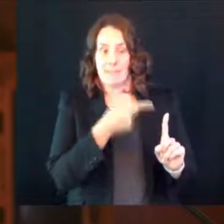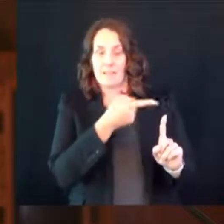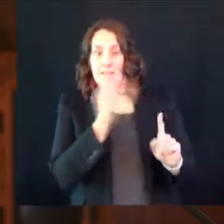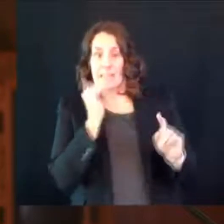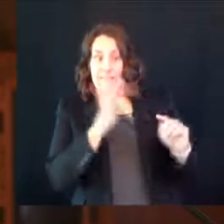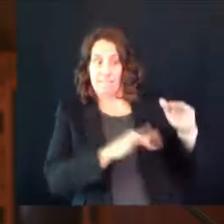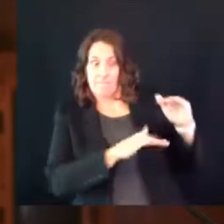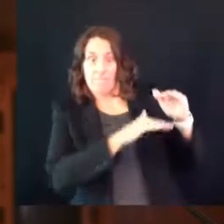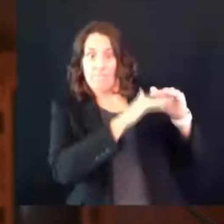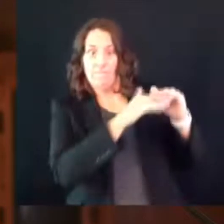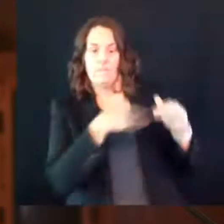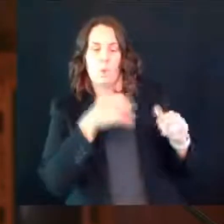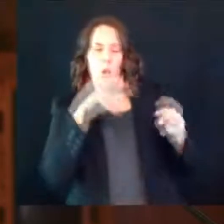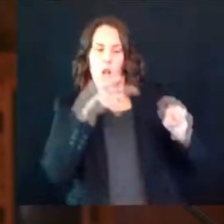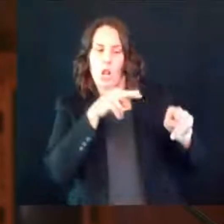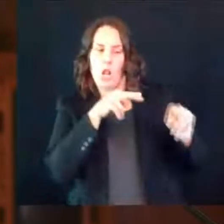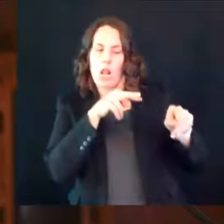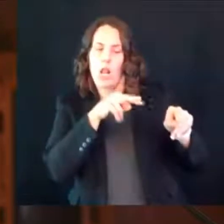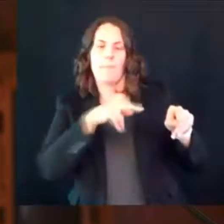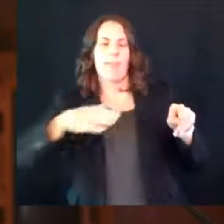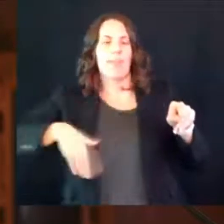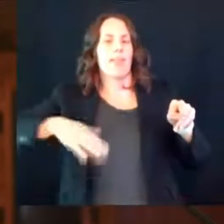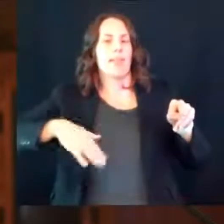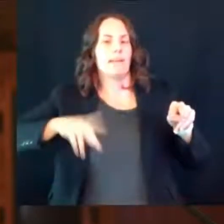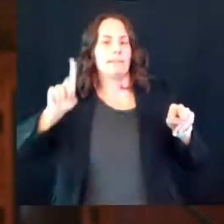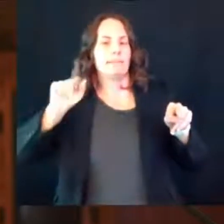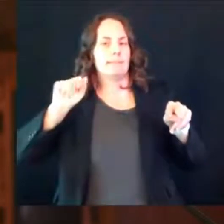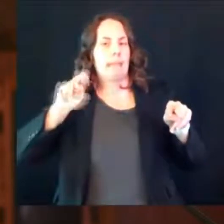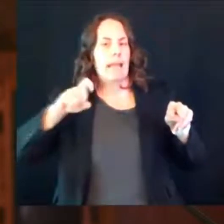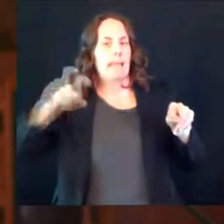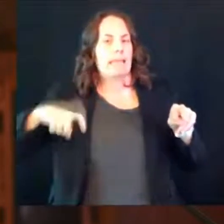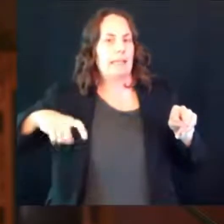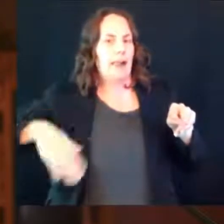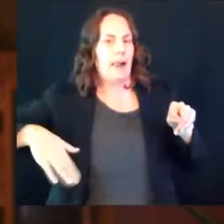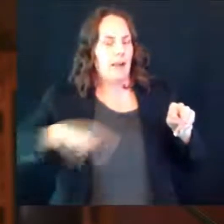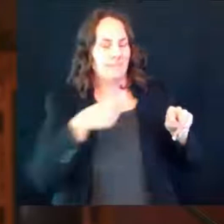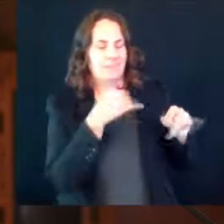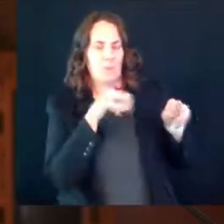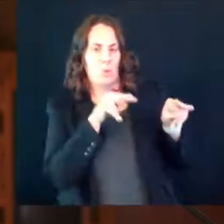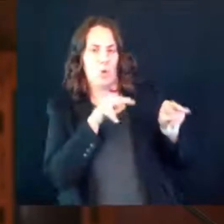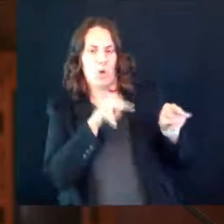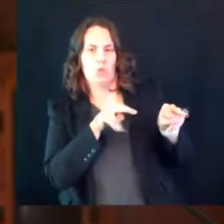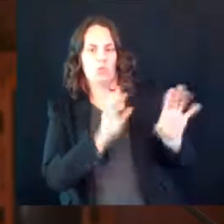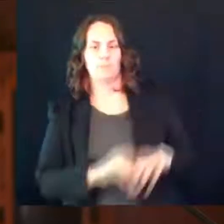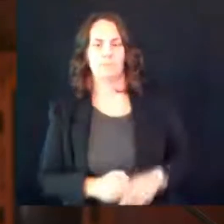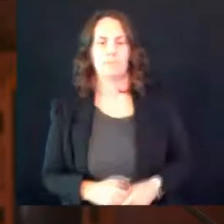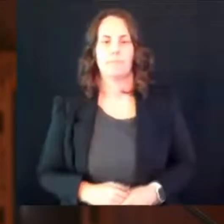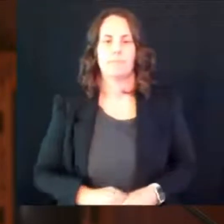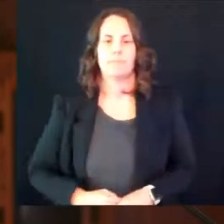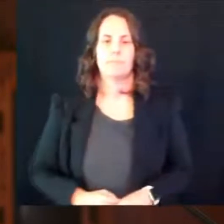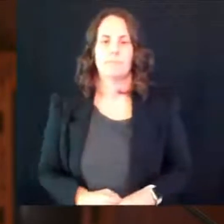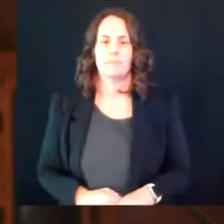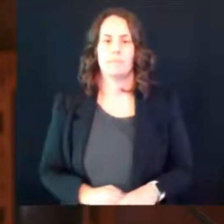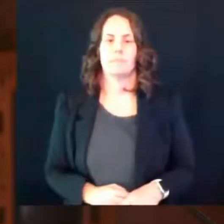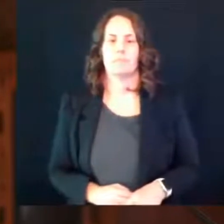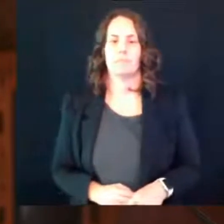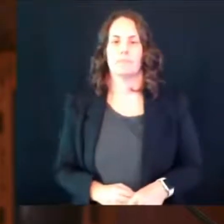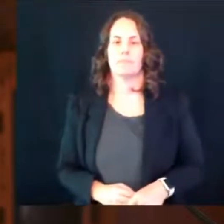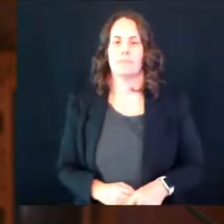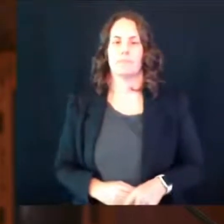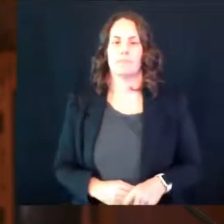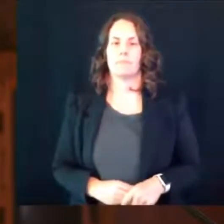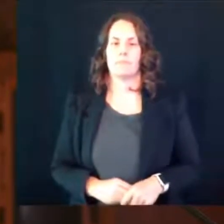sure we use every tool that we can to protect the people of this state, and so we'll have those conversations